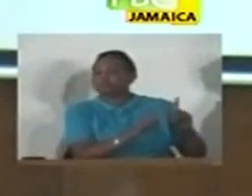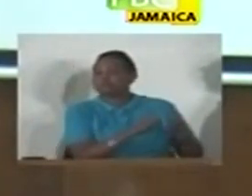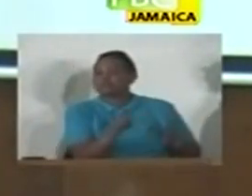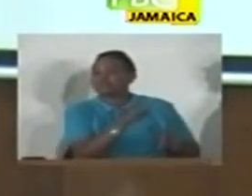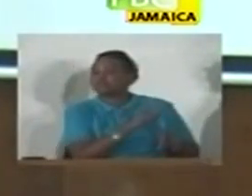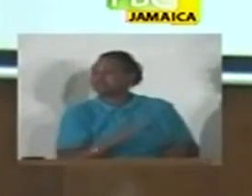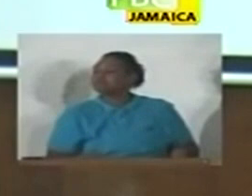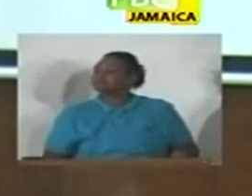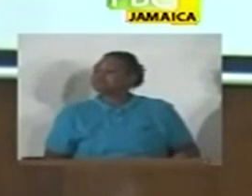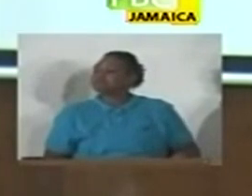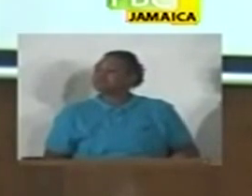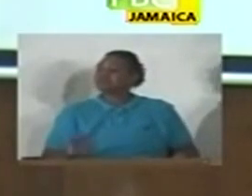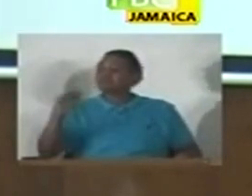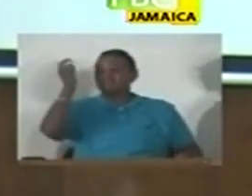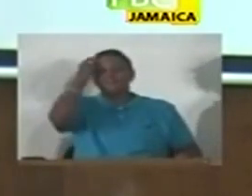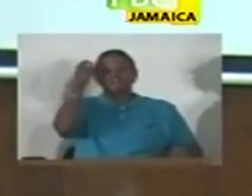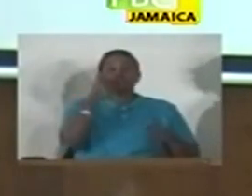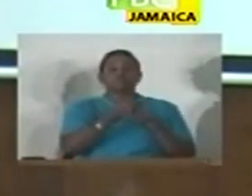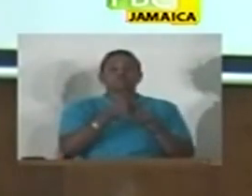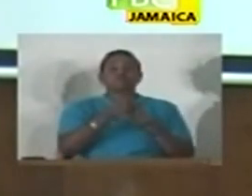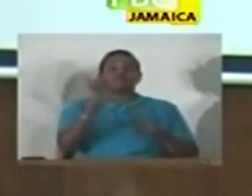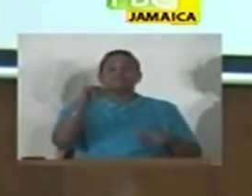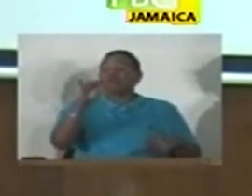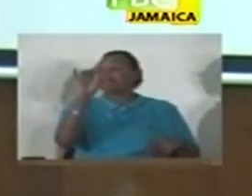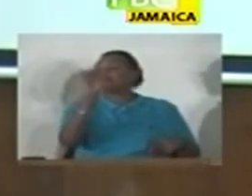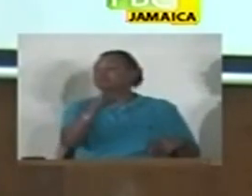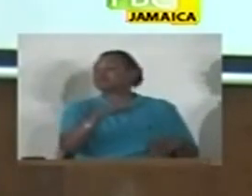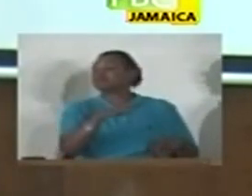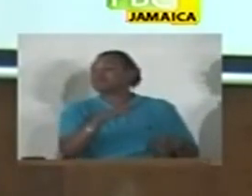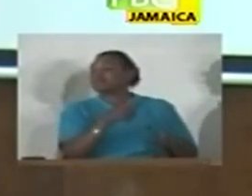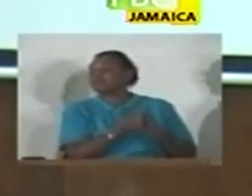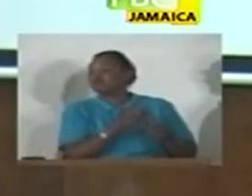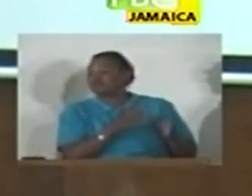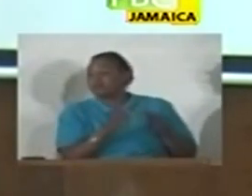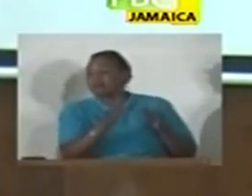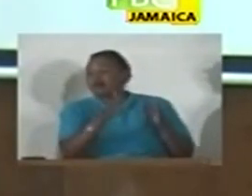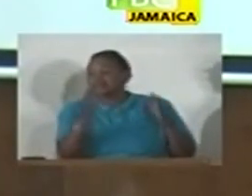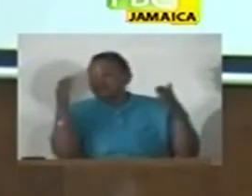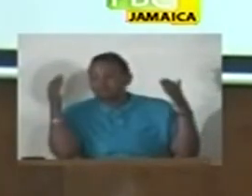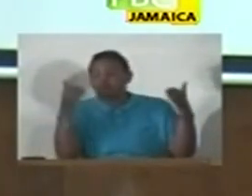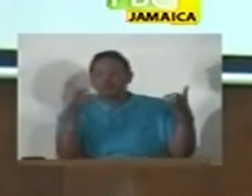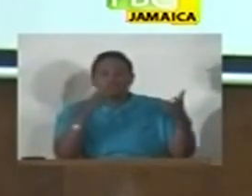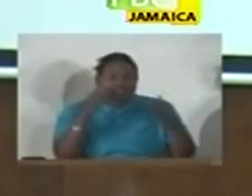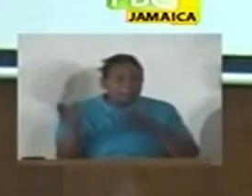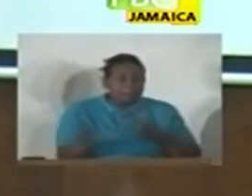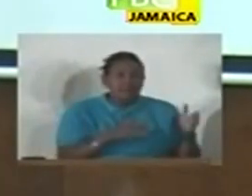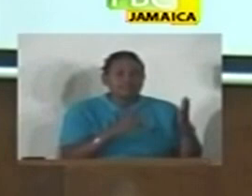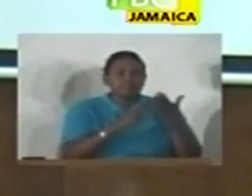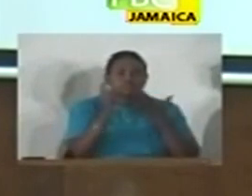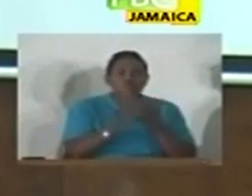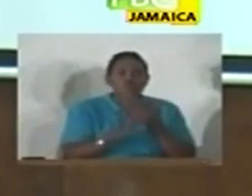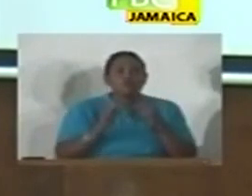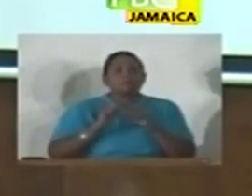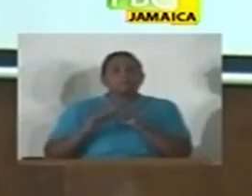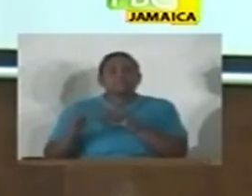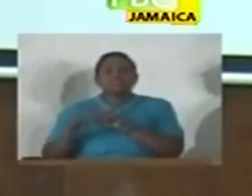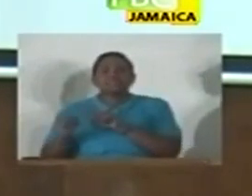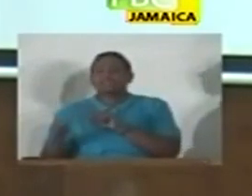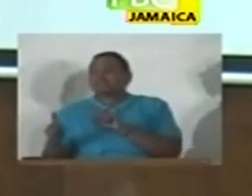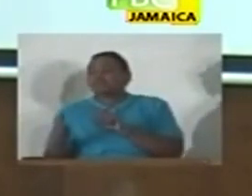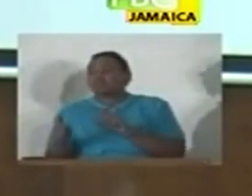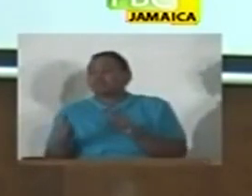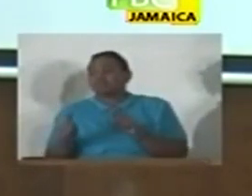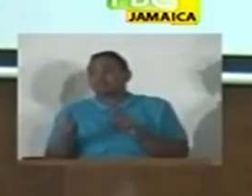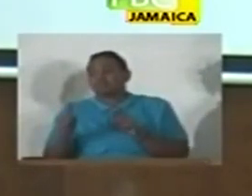It is the government that brings into sharp focus the plans, programs, and projects that will